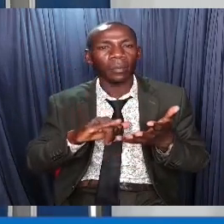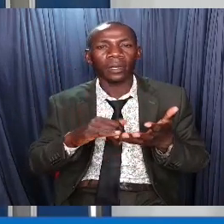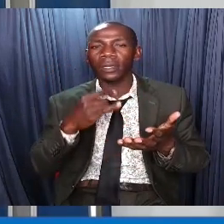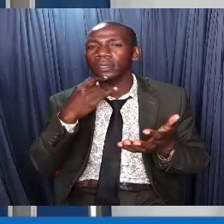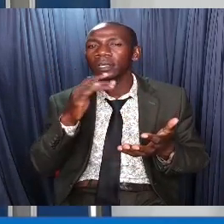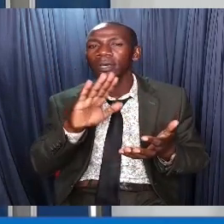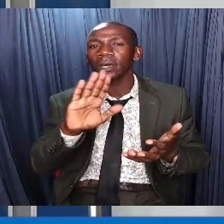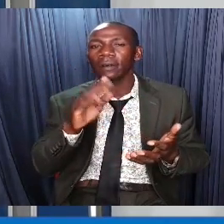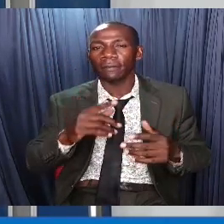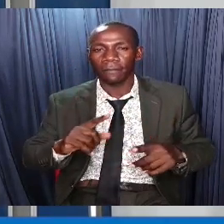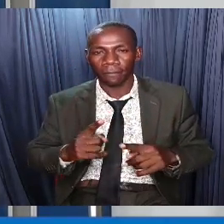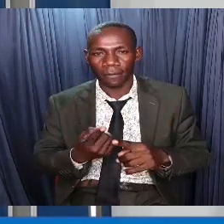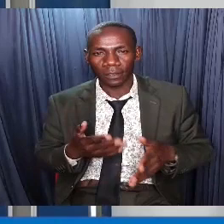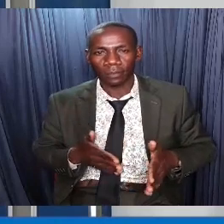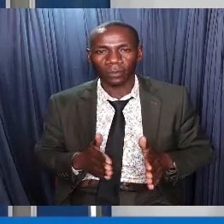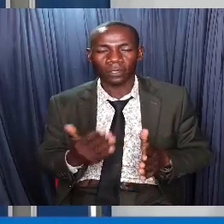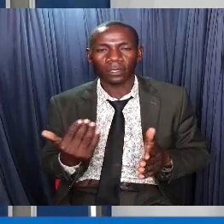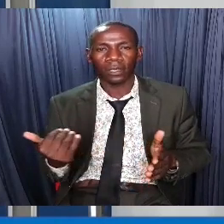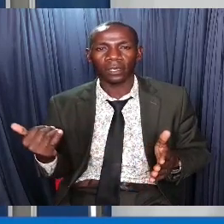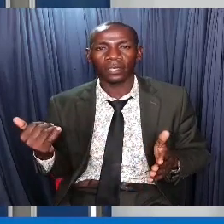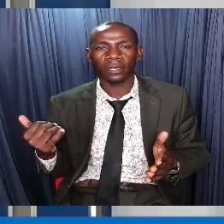anamwambia mwanawe wa kwanza, is telling the firstborn,